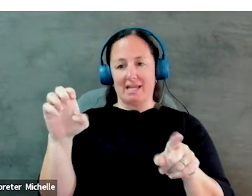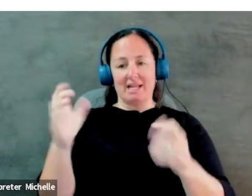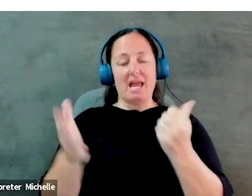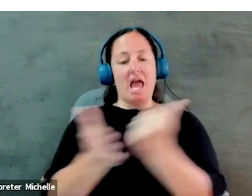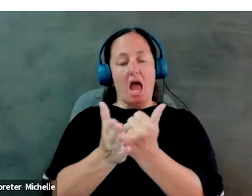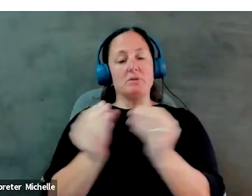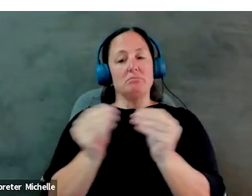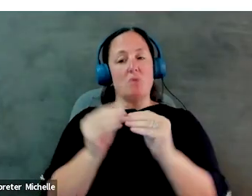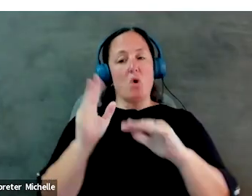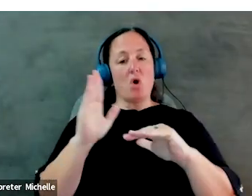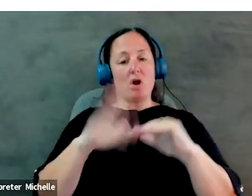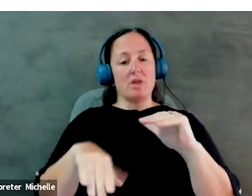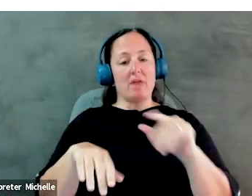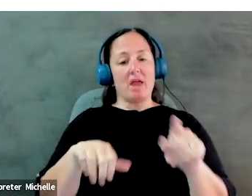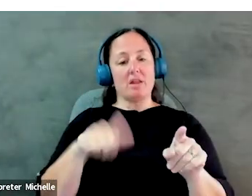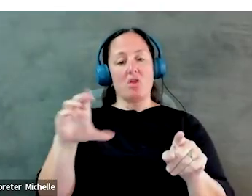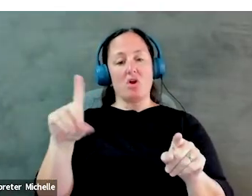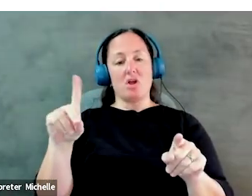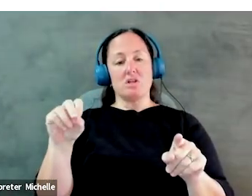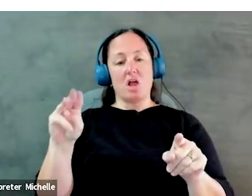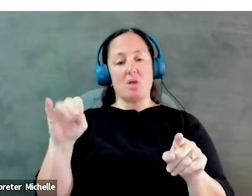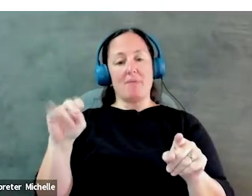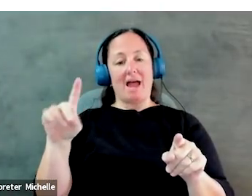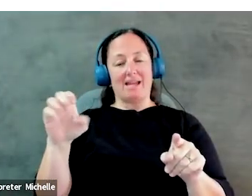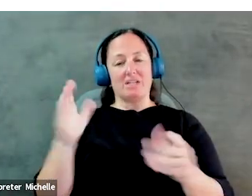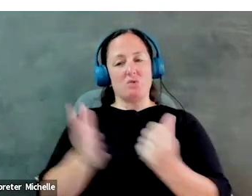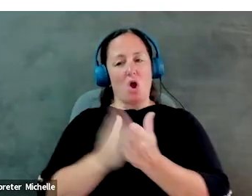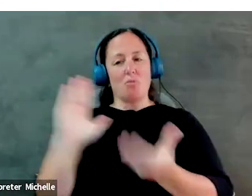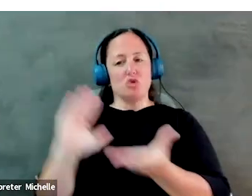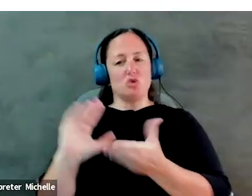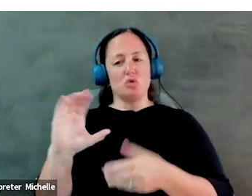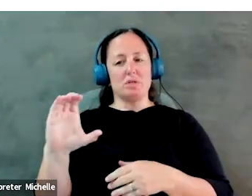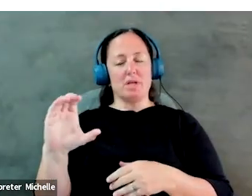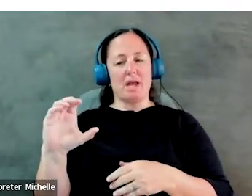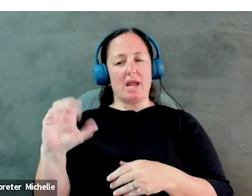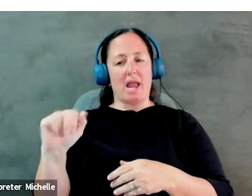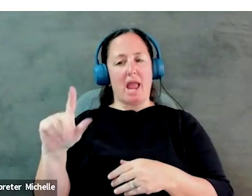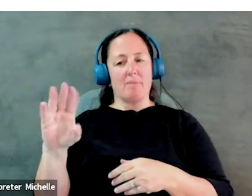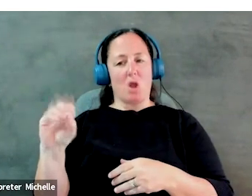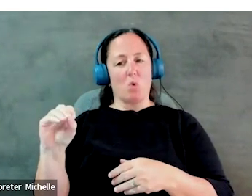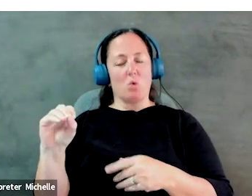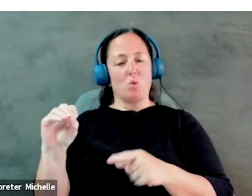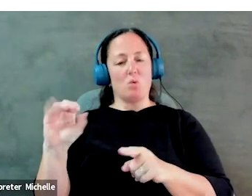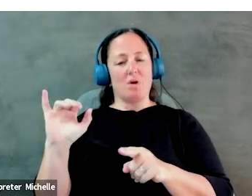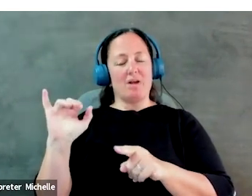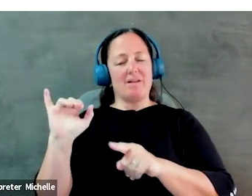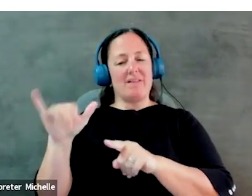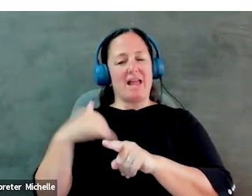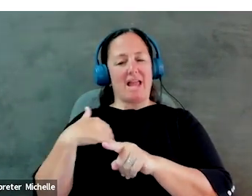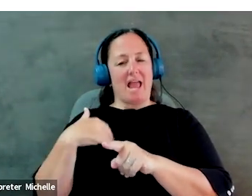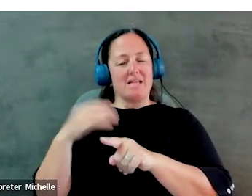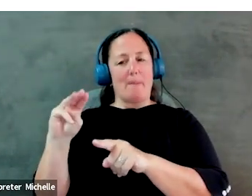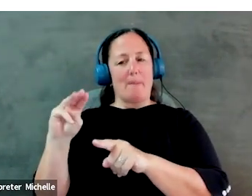helps more than dolomite to reduce cadmium, which it is a good amendment. Dolomite, you know,